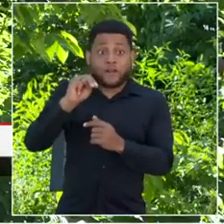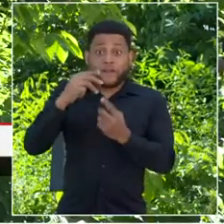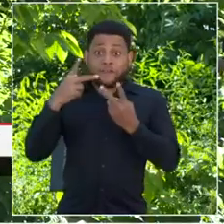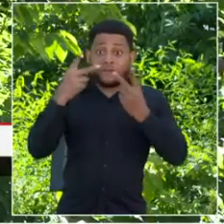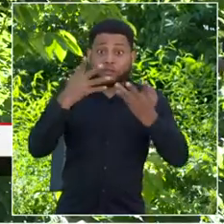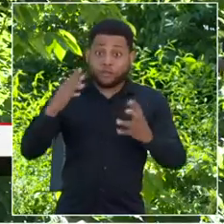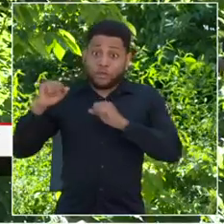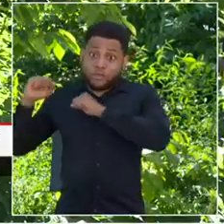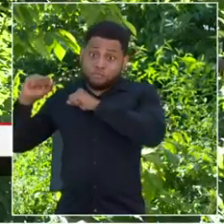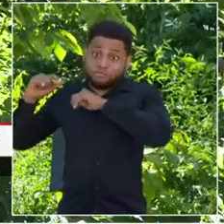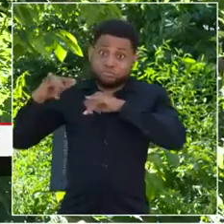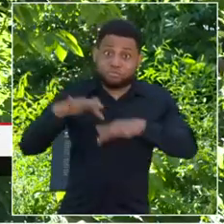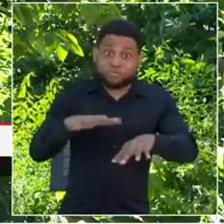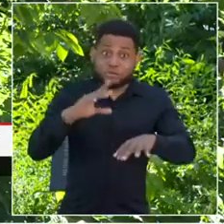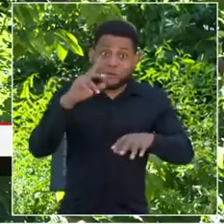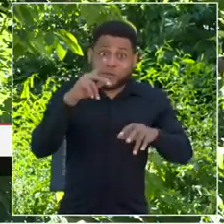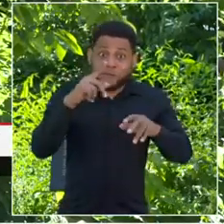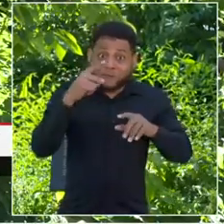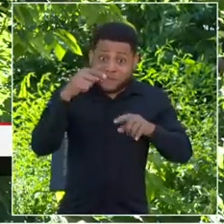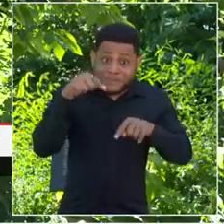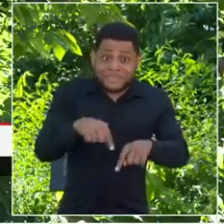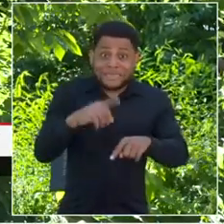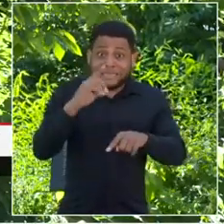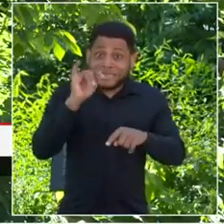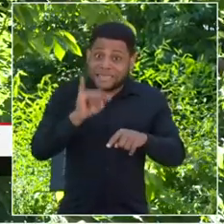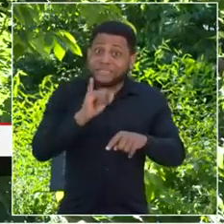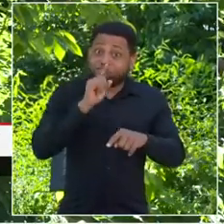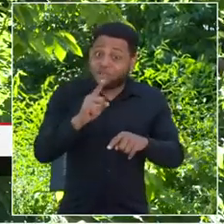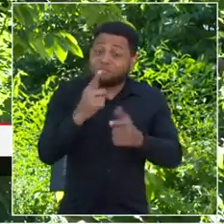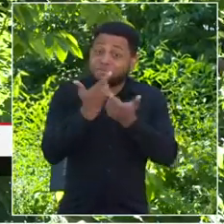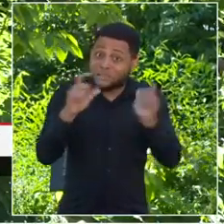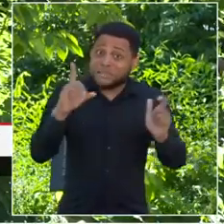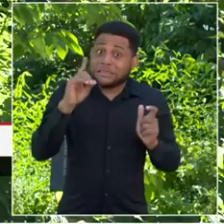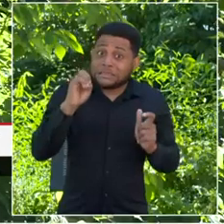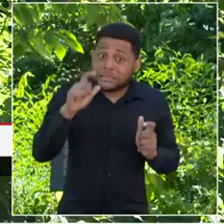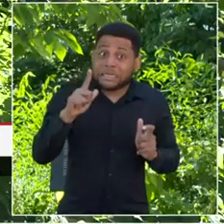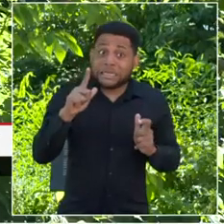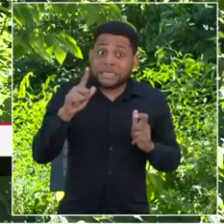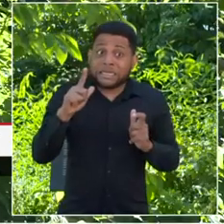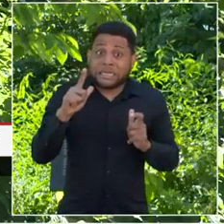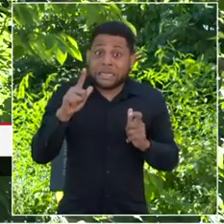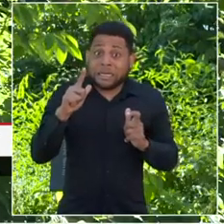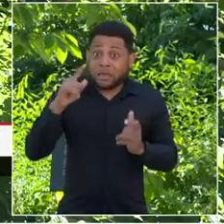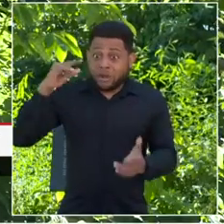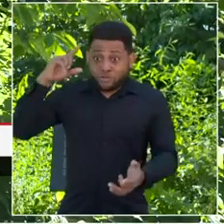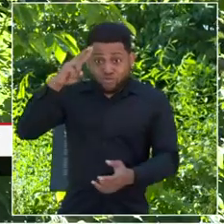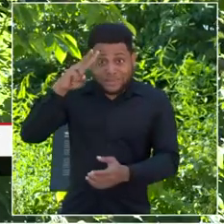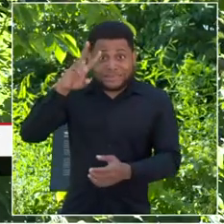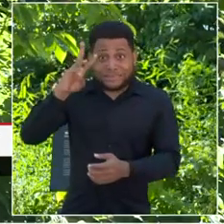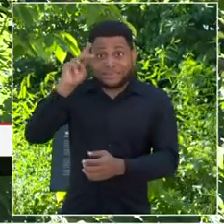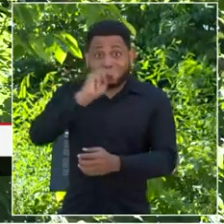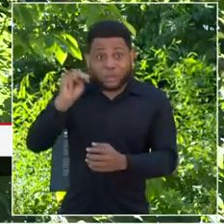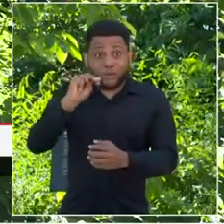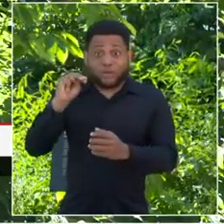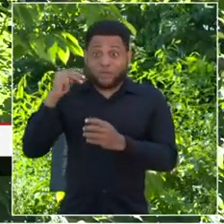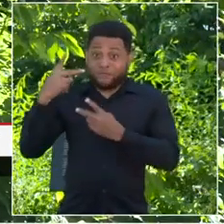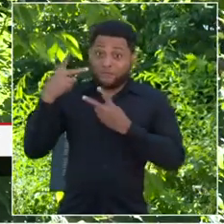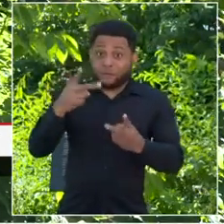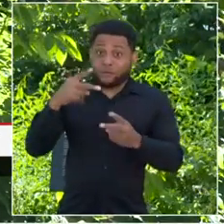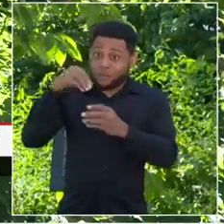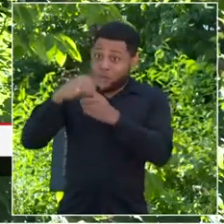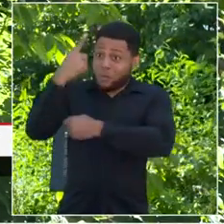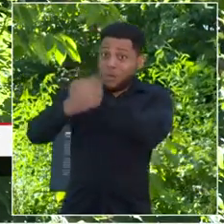A 16% increase in 1 year. That's a huge deal. And what